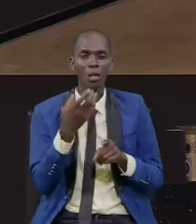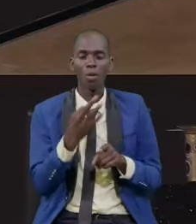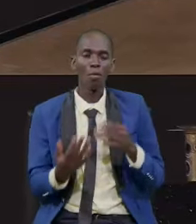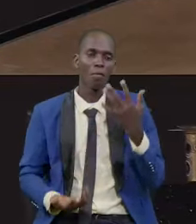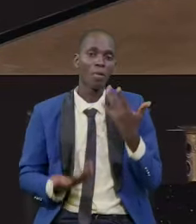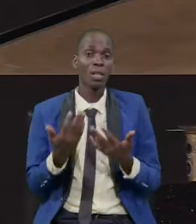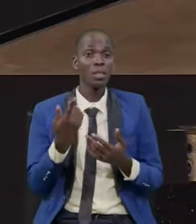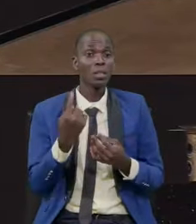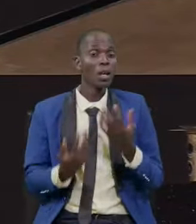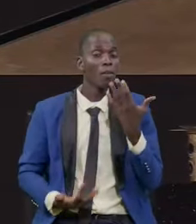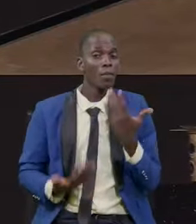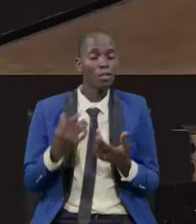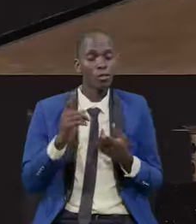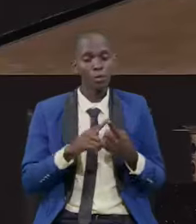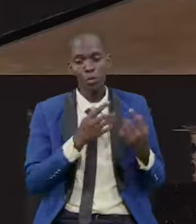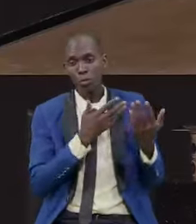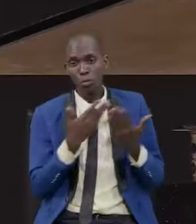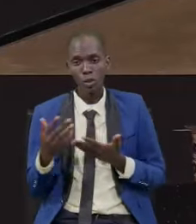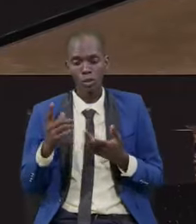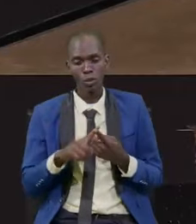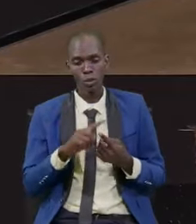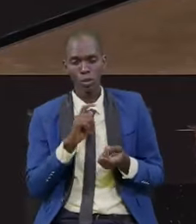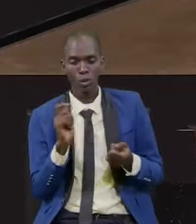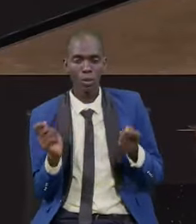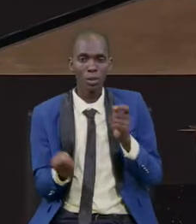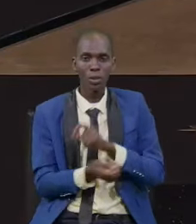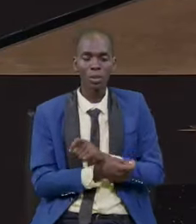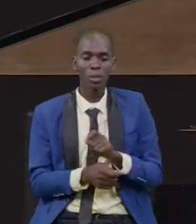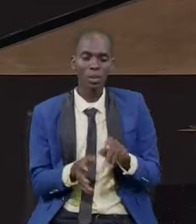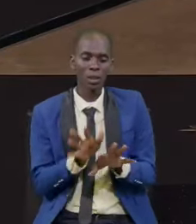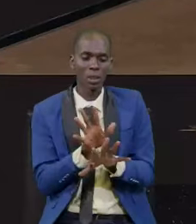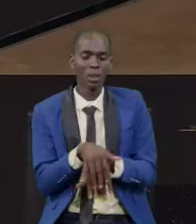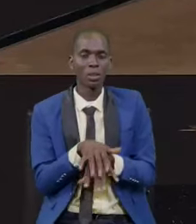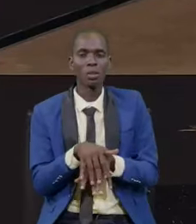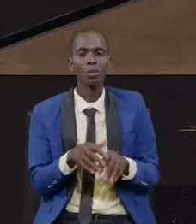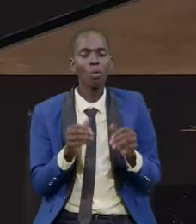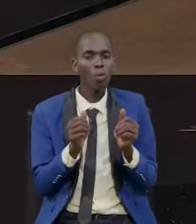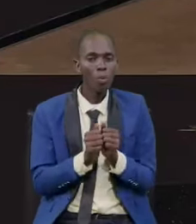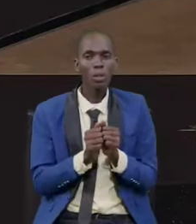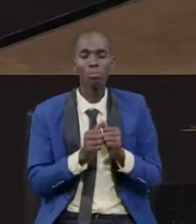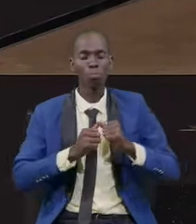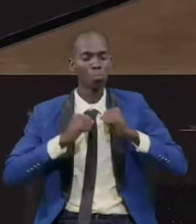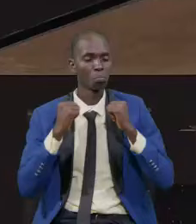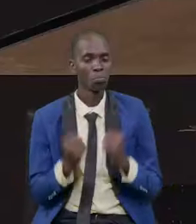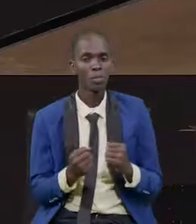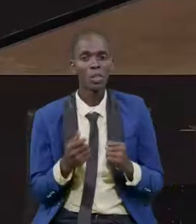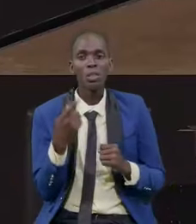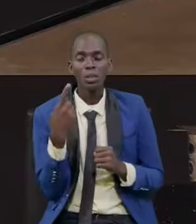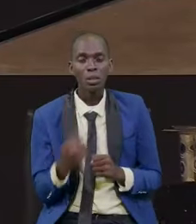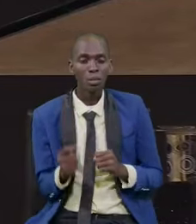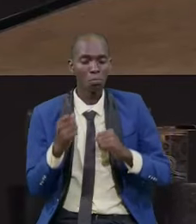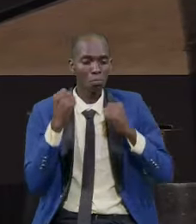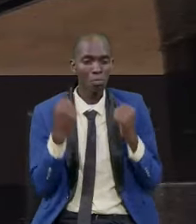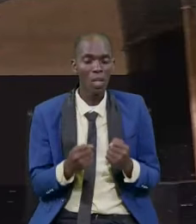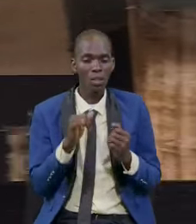the fire to bring, to replace deception with dynamism, the dynamite that